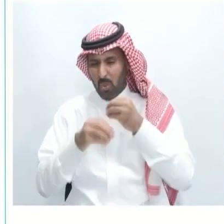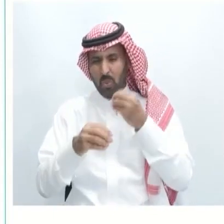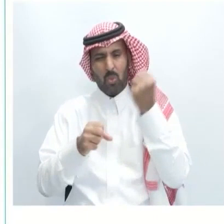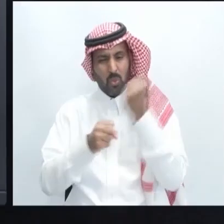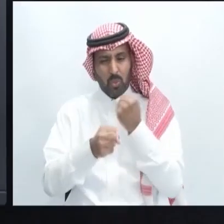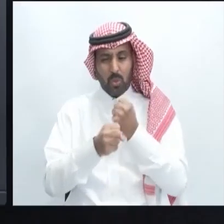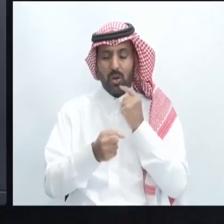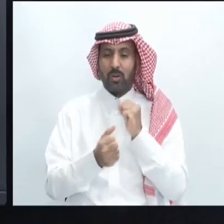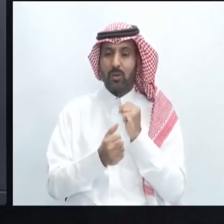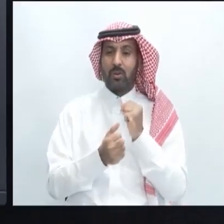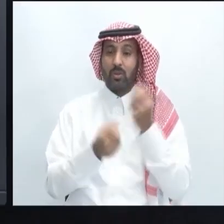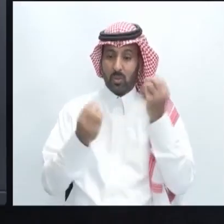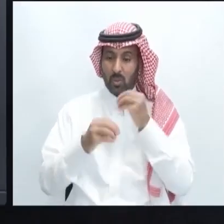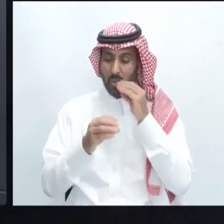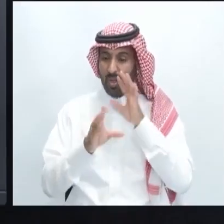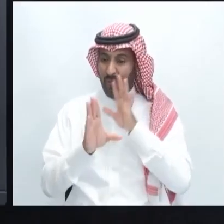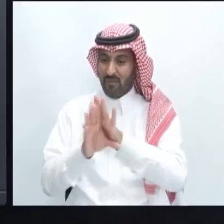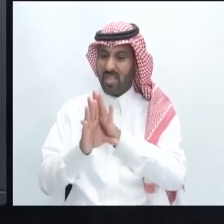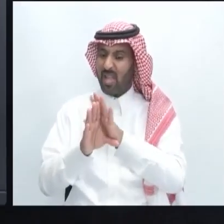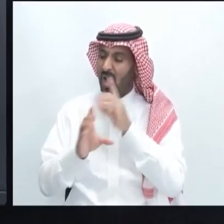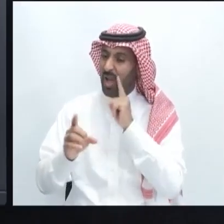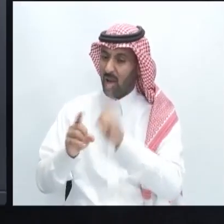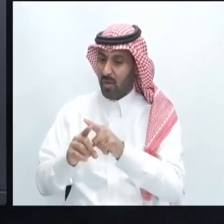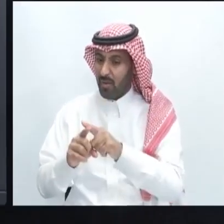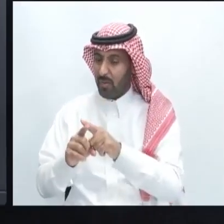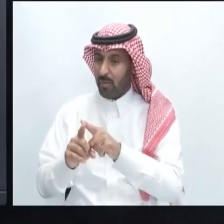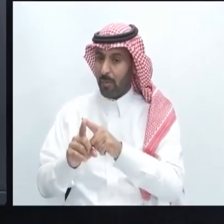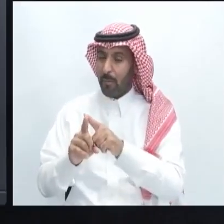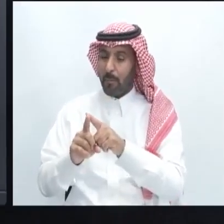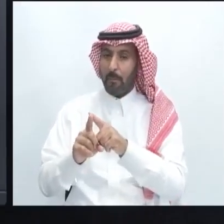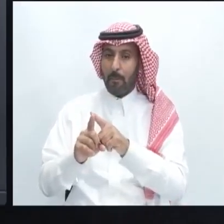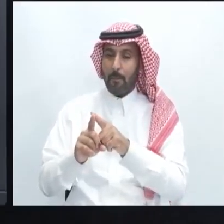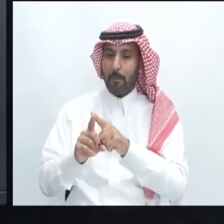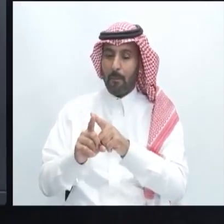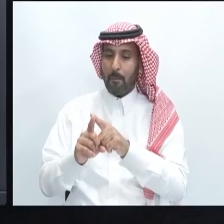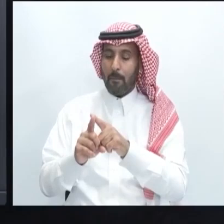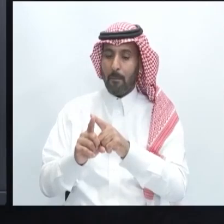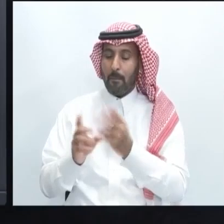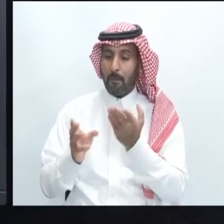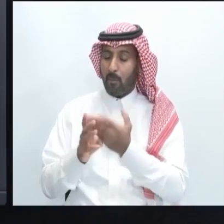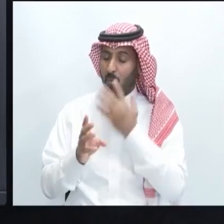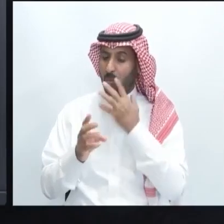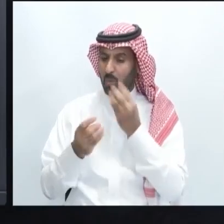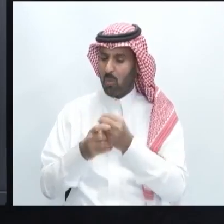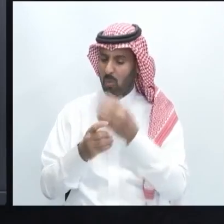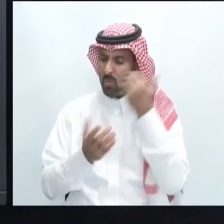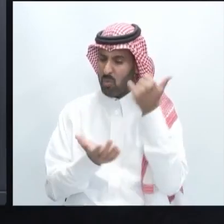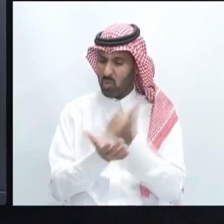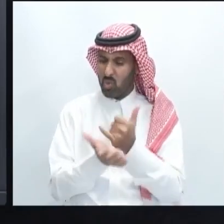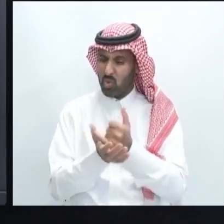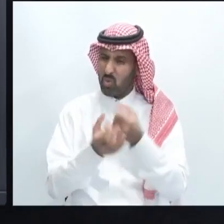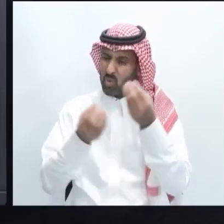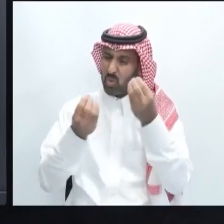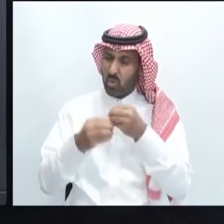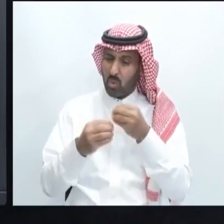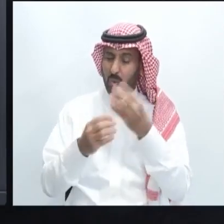of course we know that, because you are defending someone, you are representing someone, and that is great responsibility.